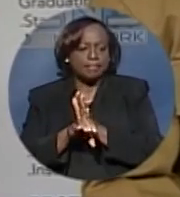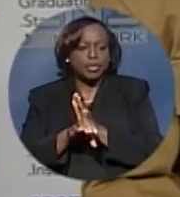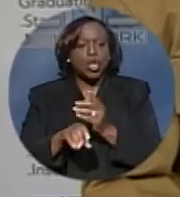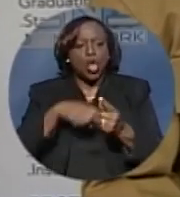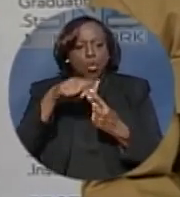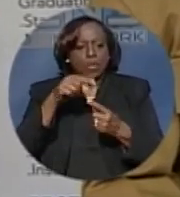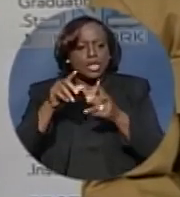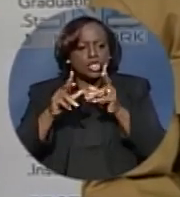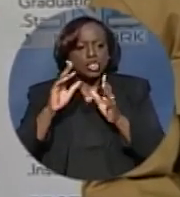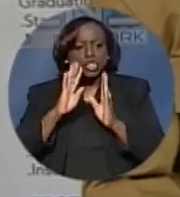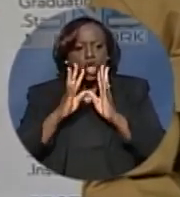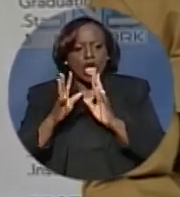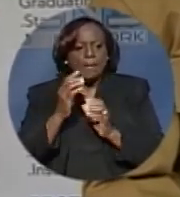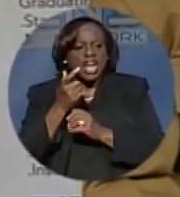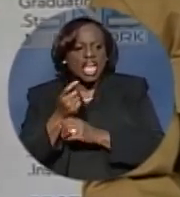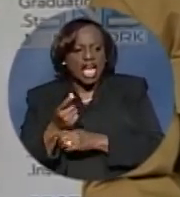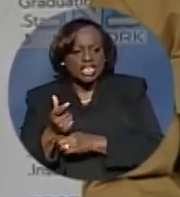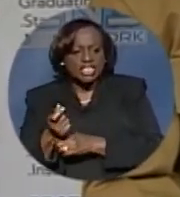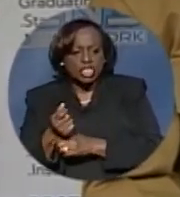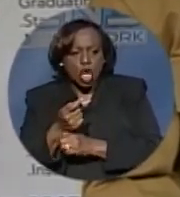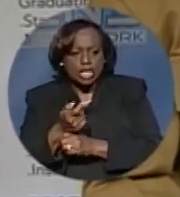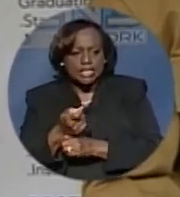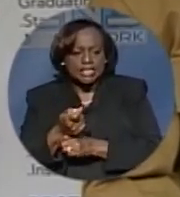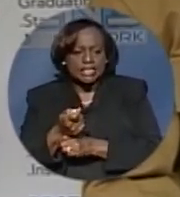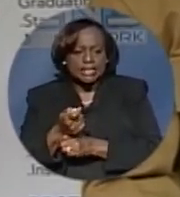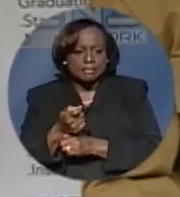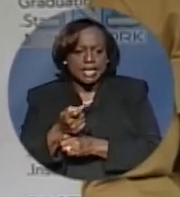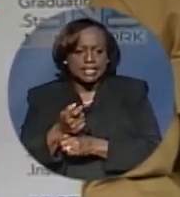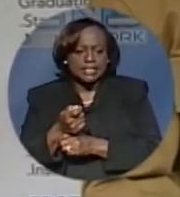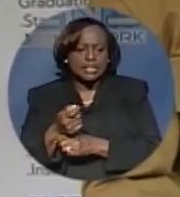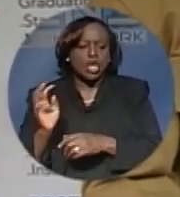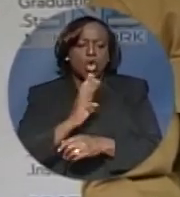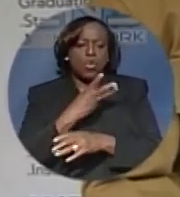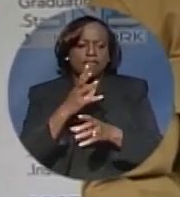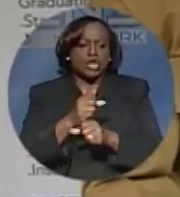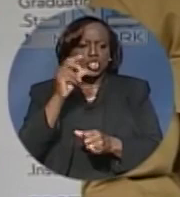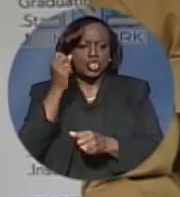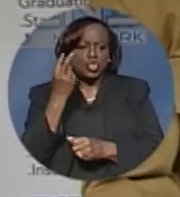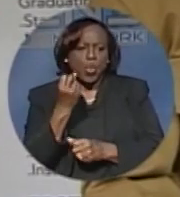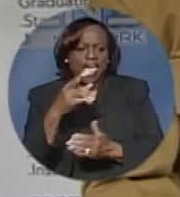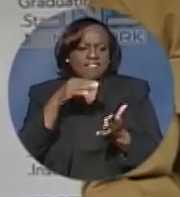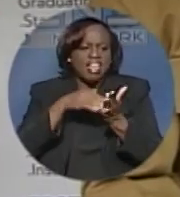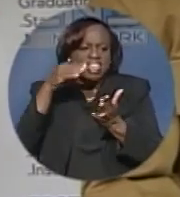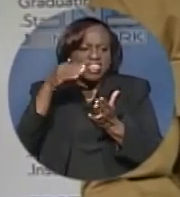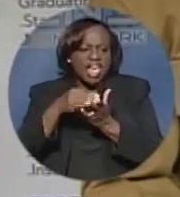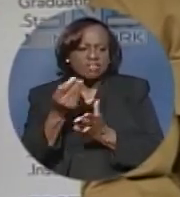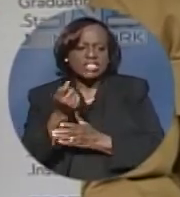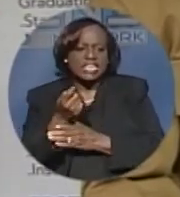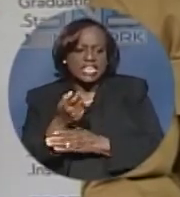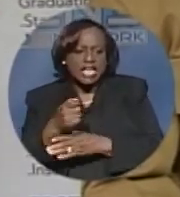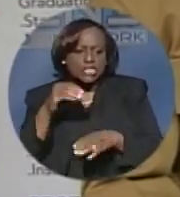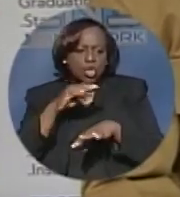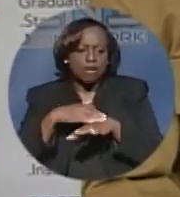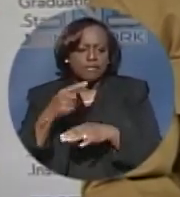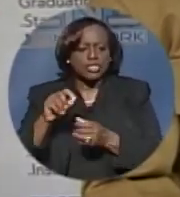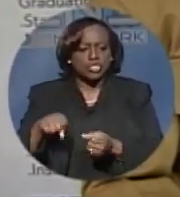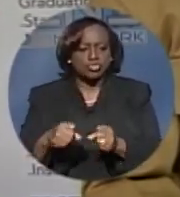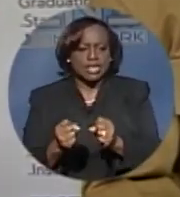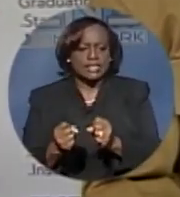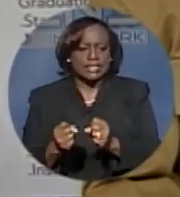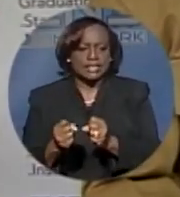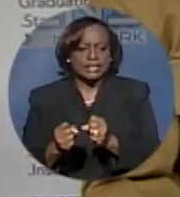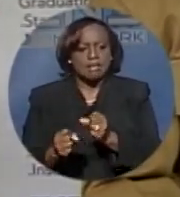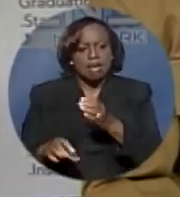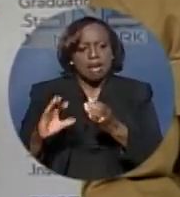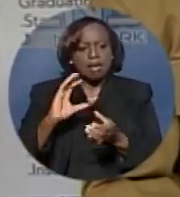ammunition, we have recovered almost 12,000 ammunition off the streets. As compared to